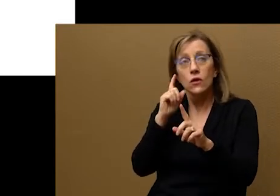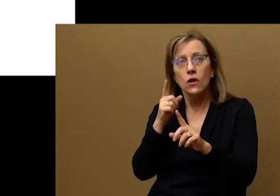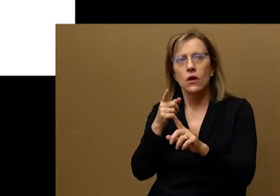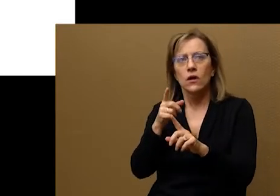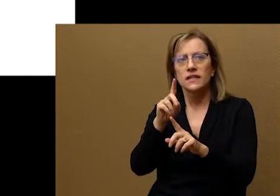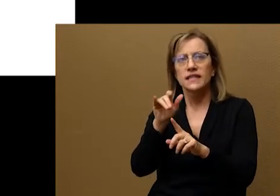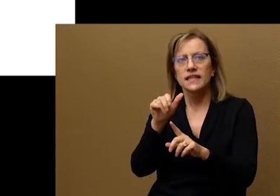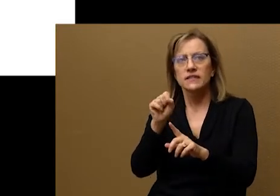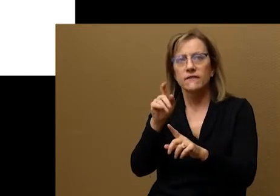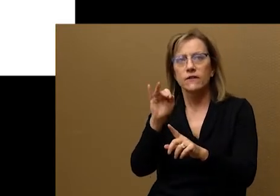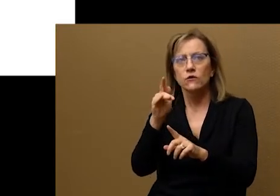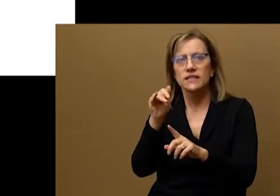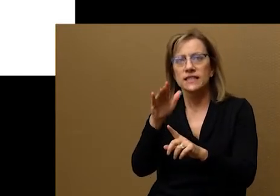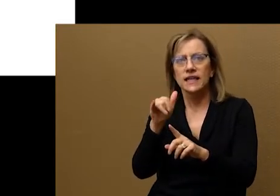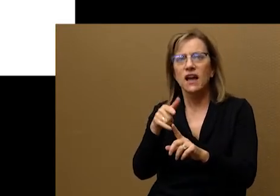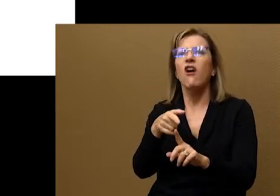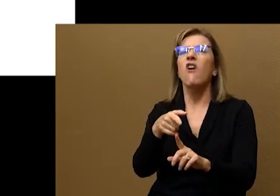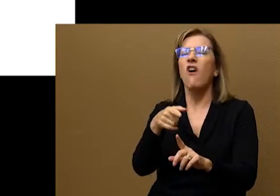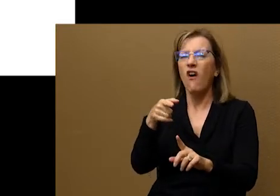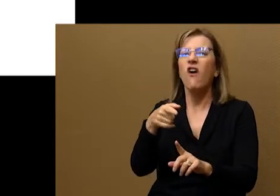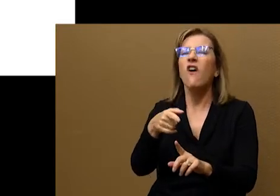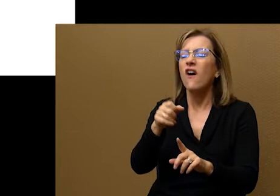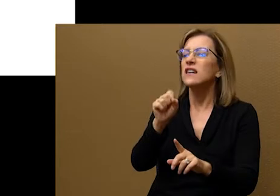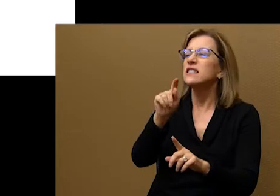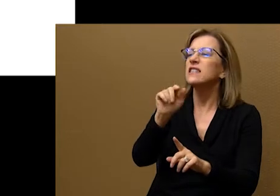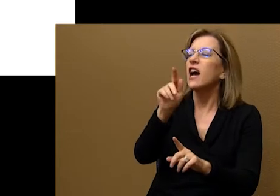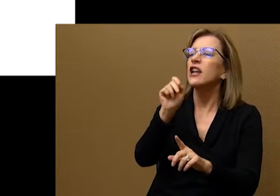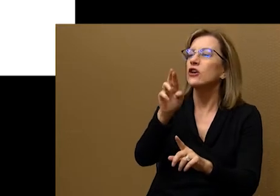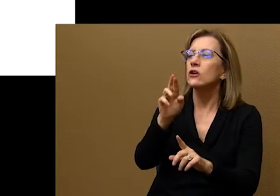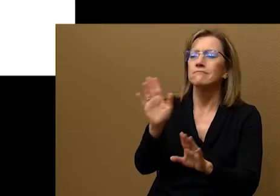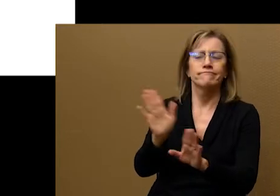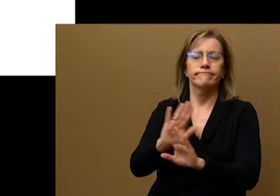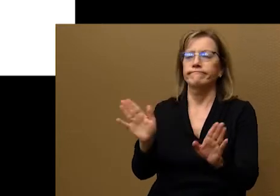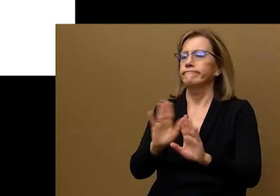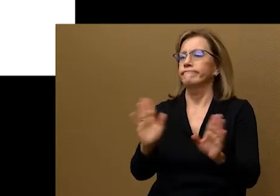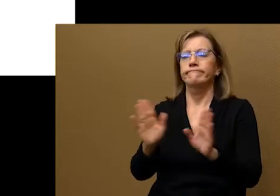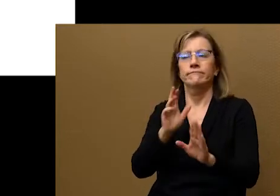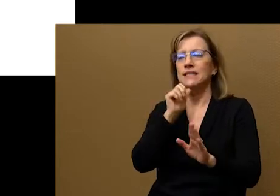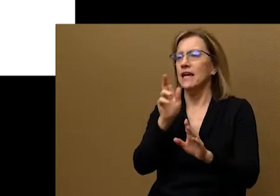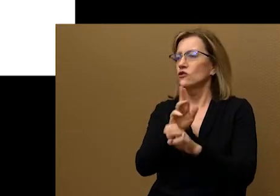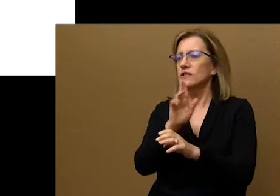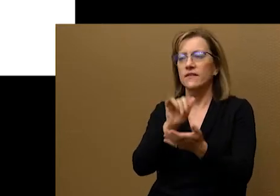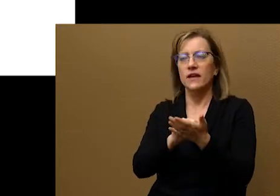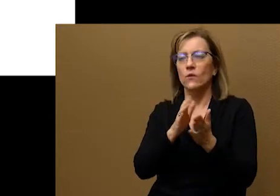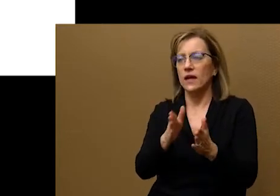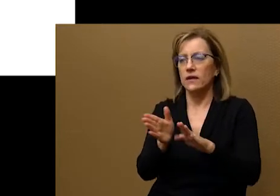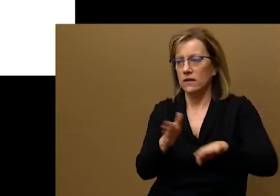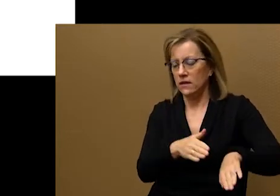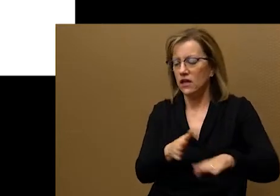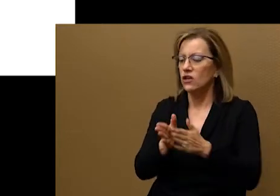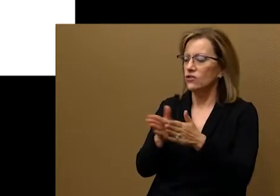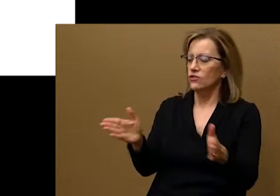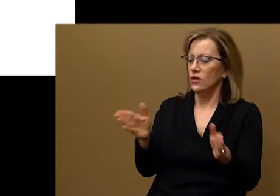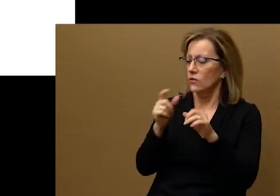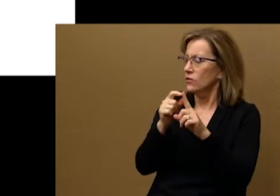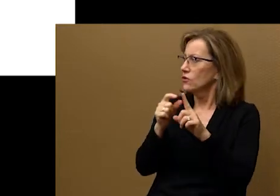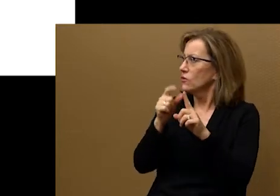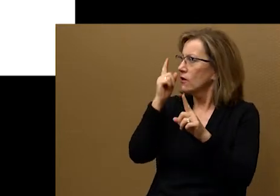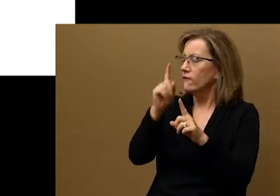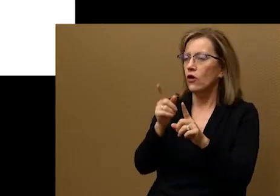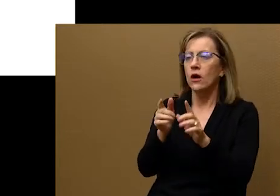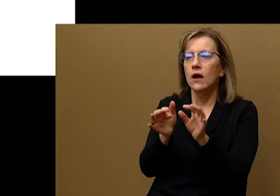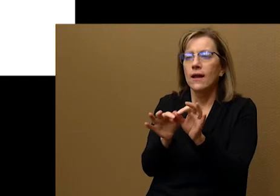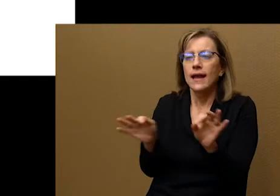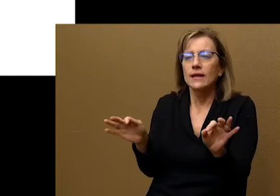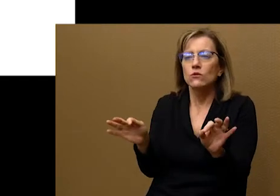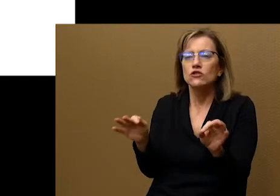word disfluency is used, it refers to stuttering. And I'm not using disfluency to refer to stuttering. I'm using it as a general